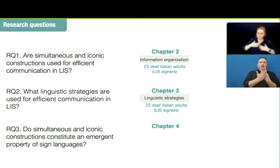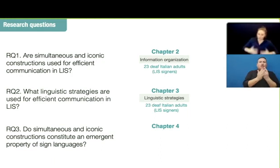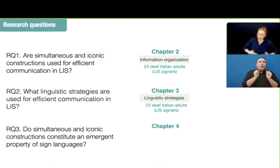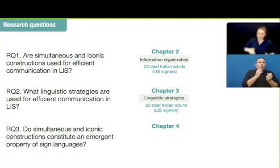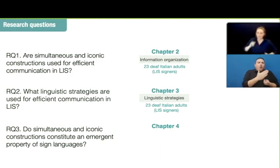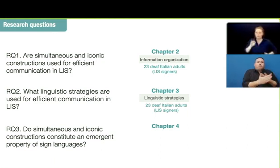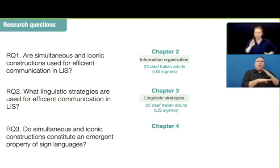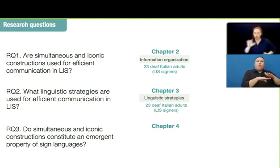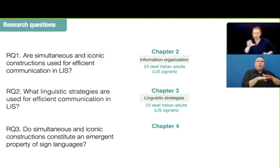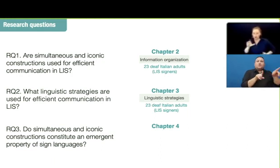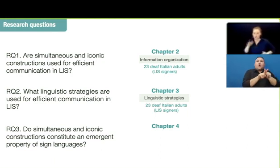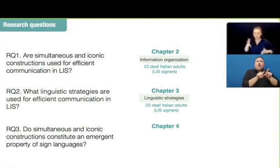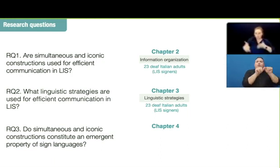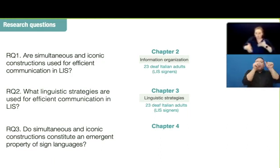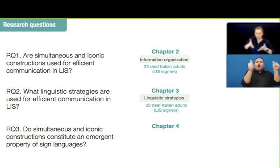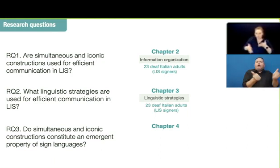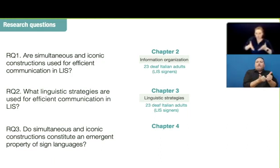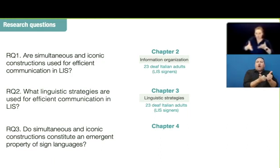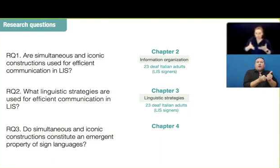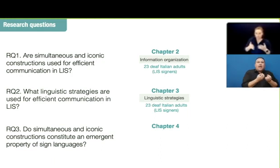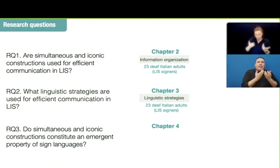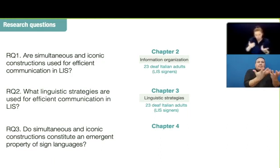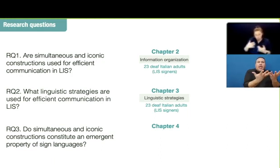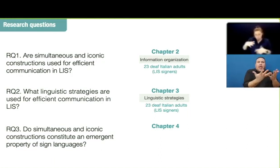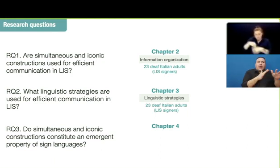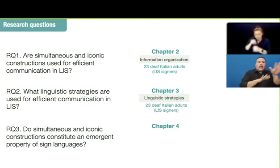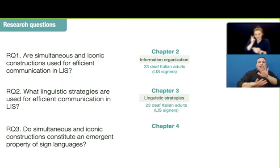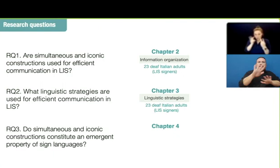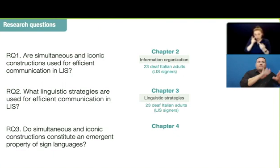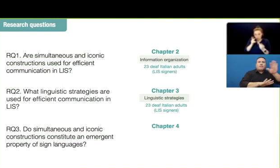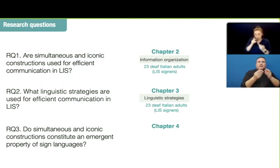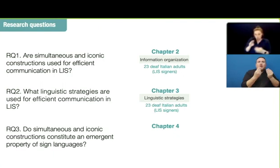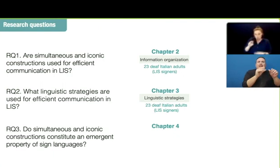as a general affordance of the visual modality to depict events.